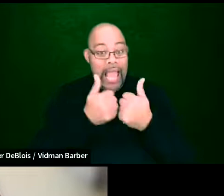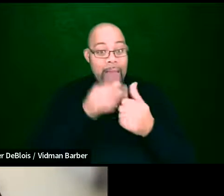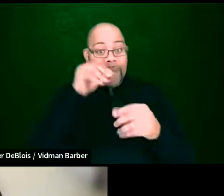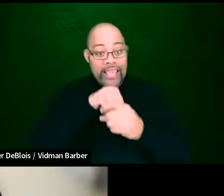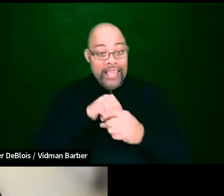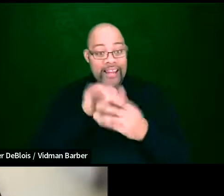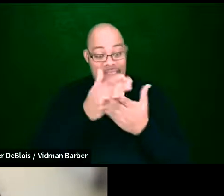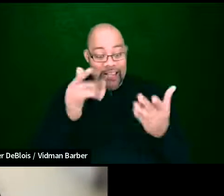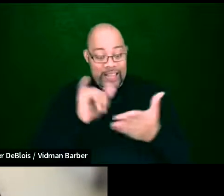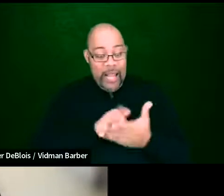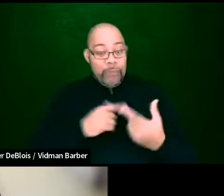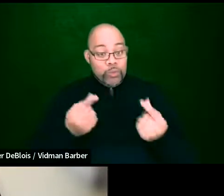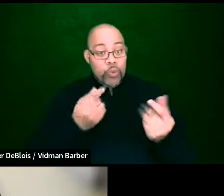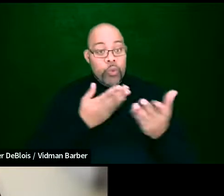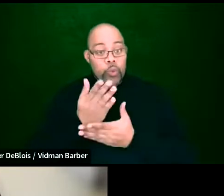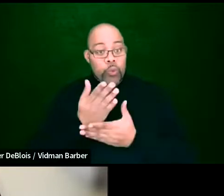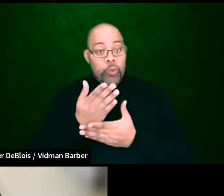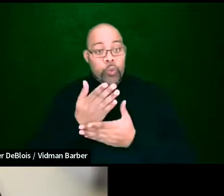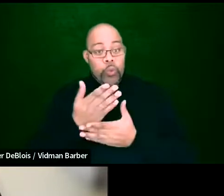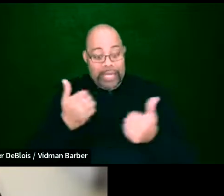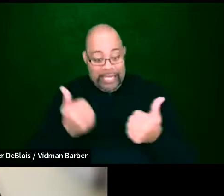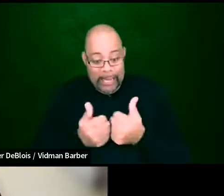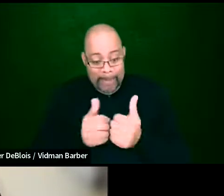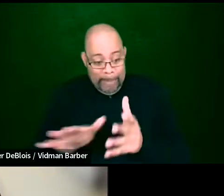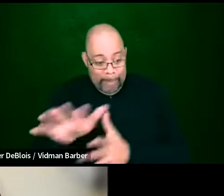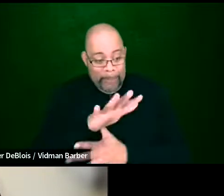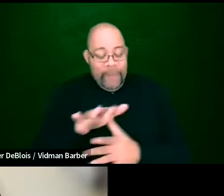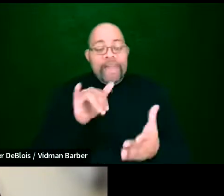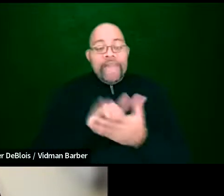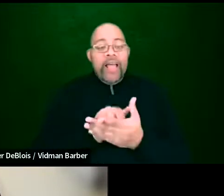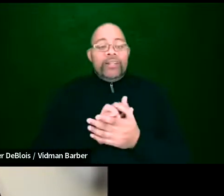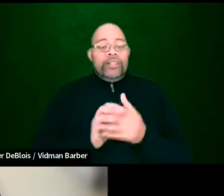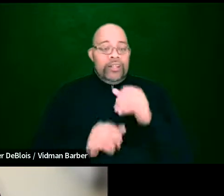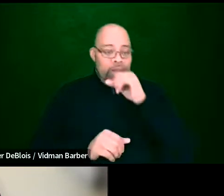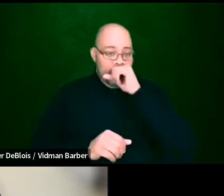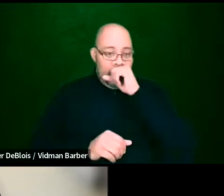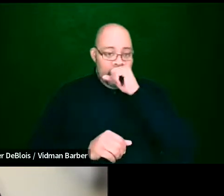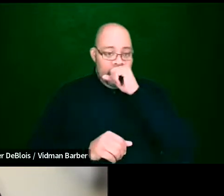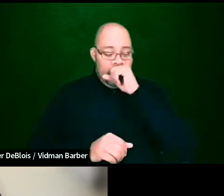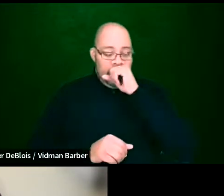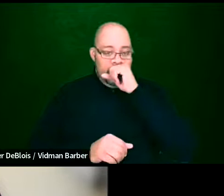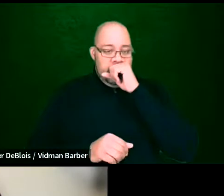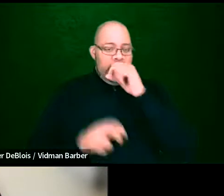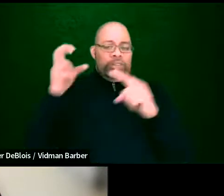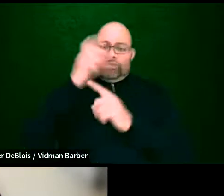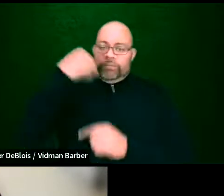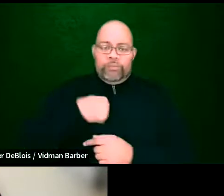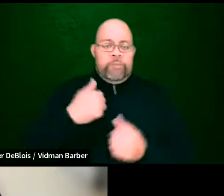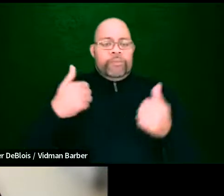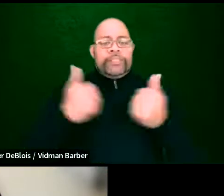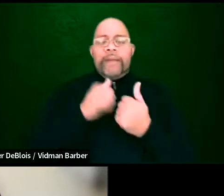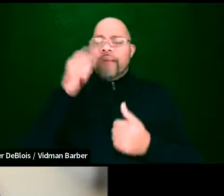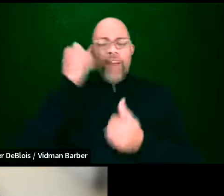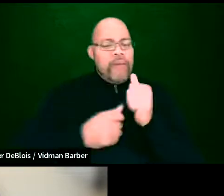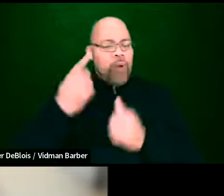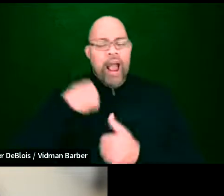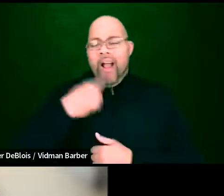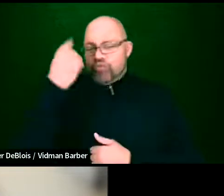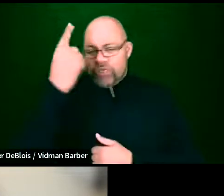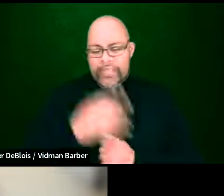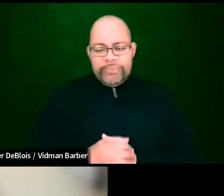the stuff that I'm doing through gamification, that does it for me. And games isn't the way for everyone. I get